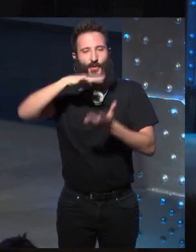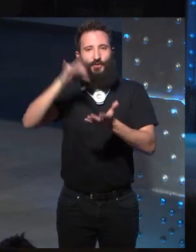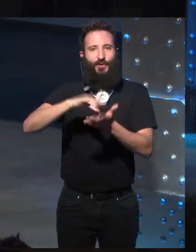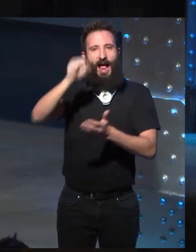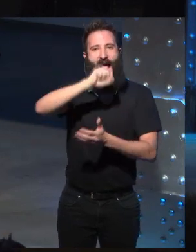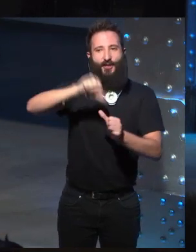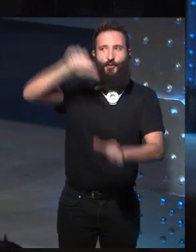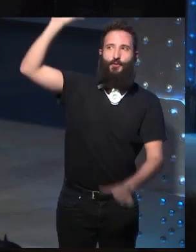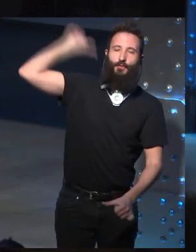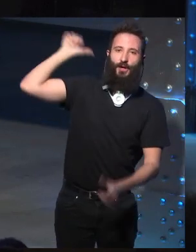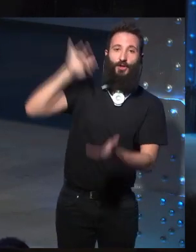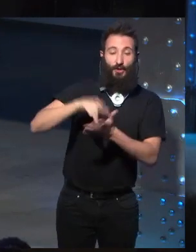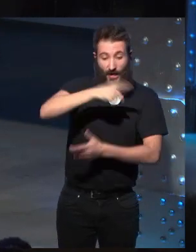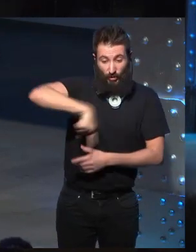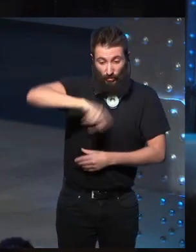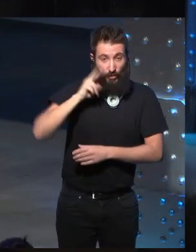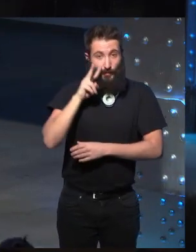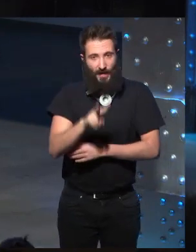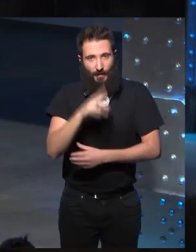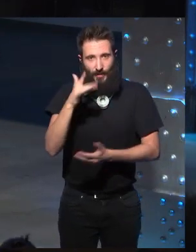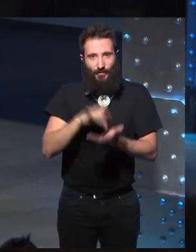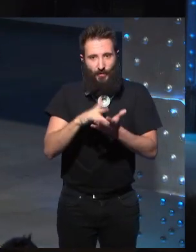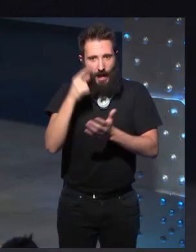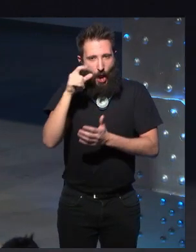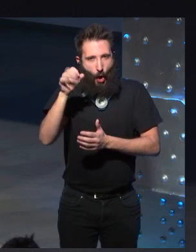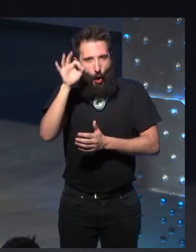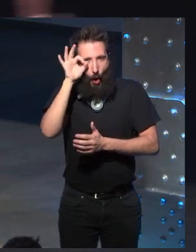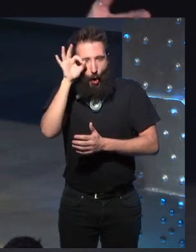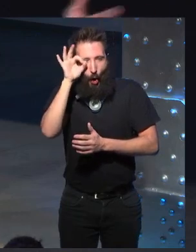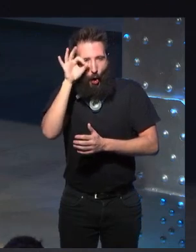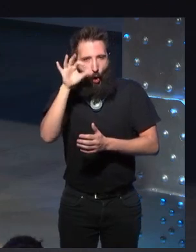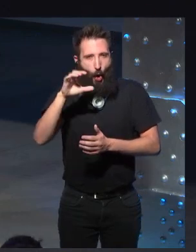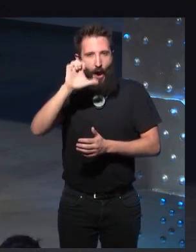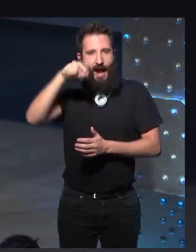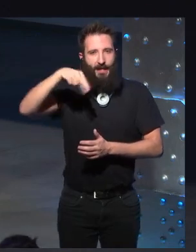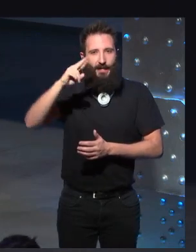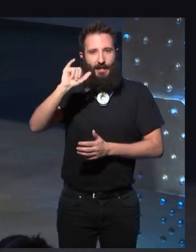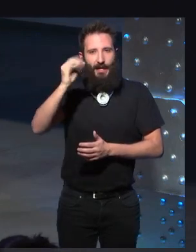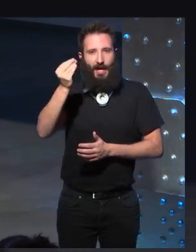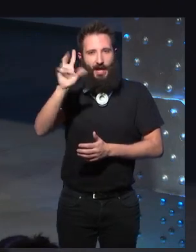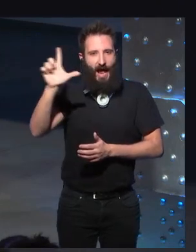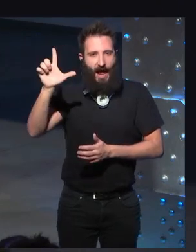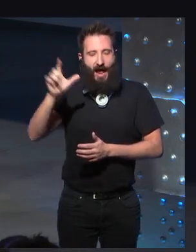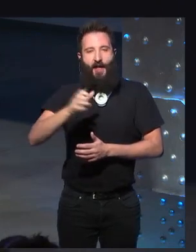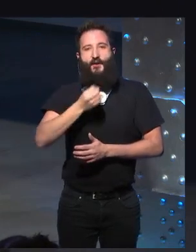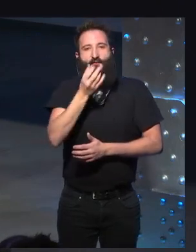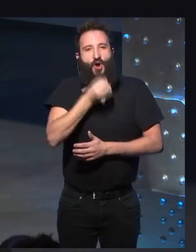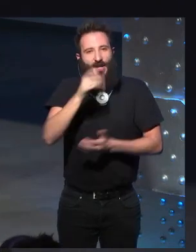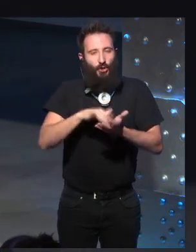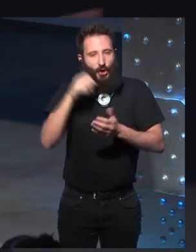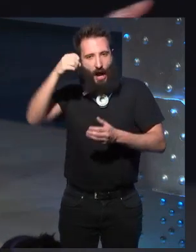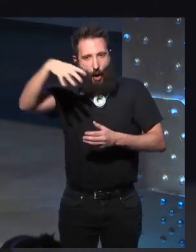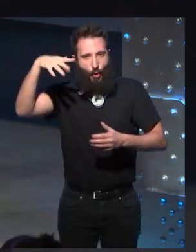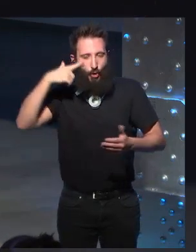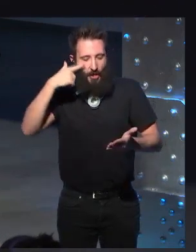of thousands of years ago, hundreds of thousands of years ago. But what about this strong, the eye